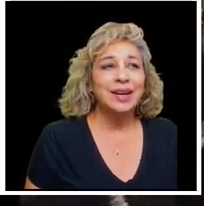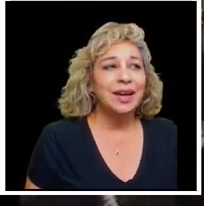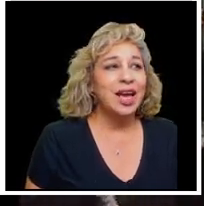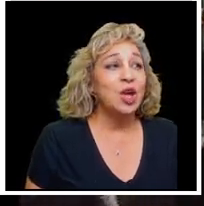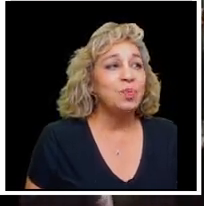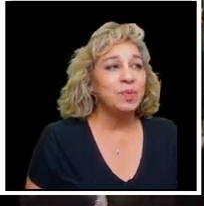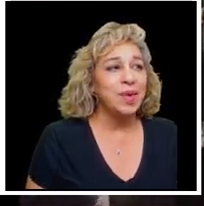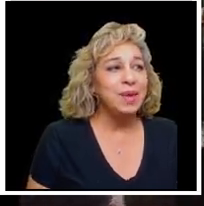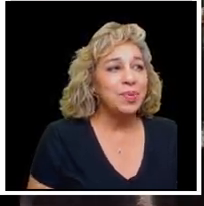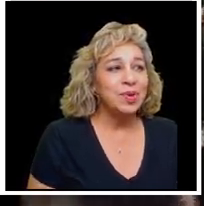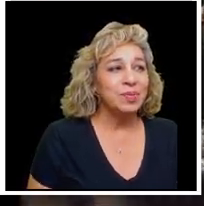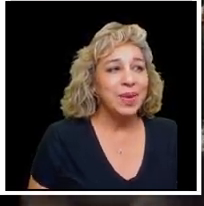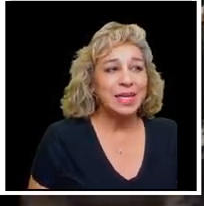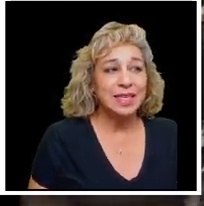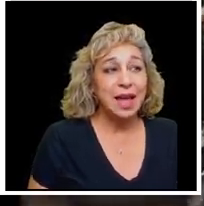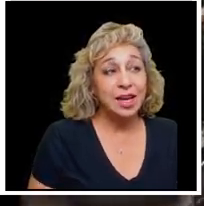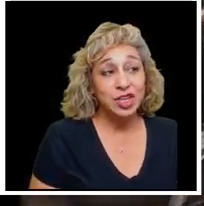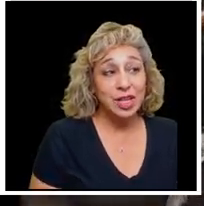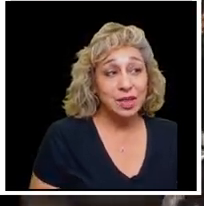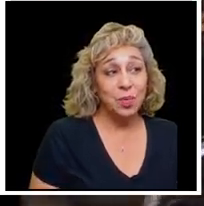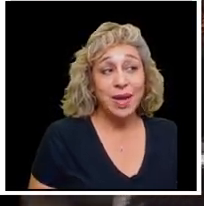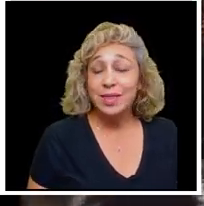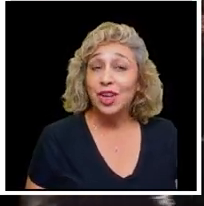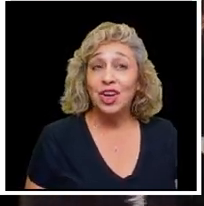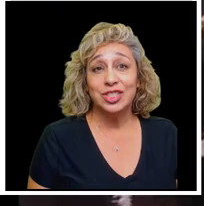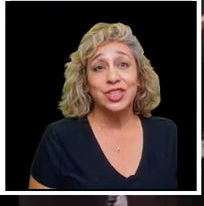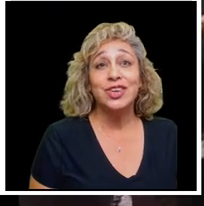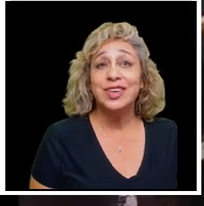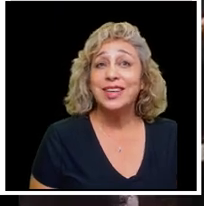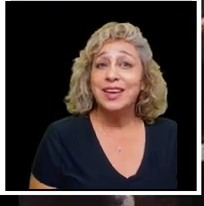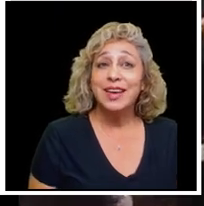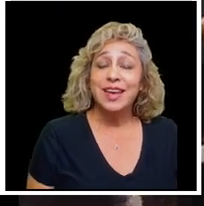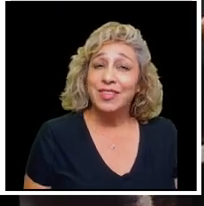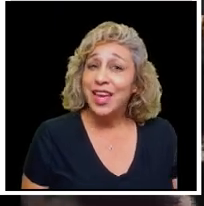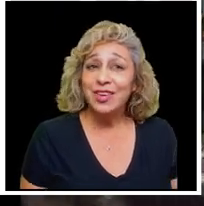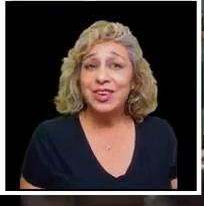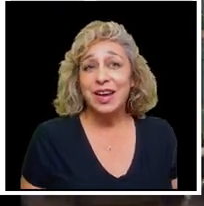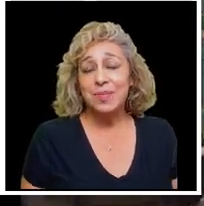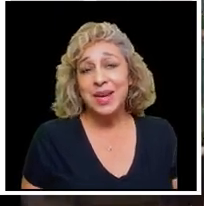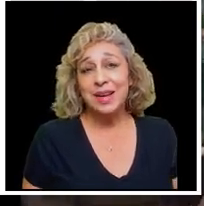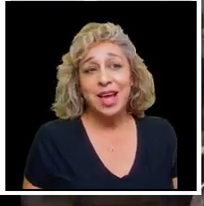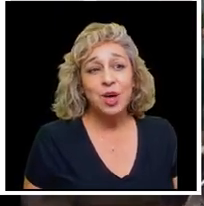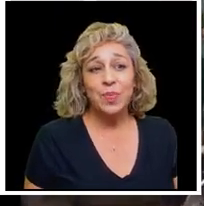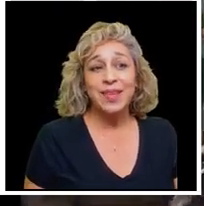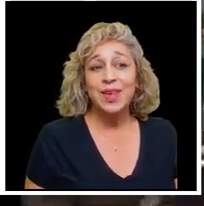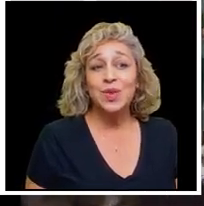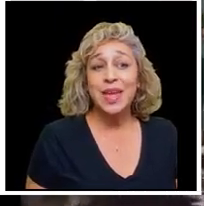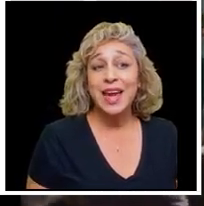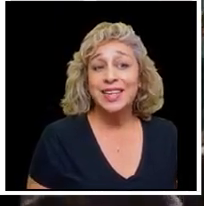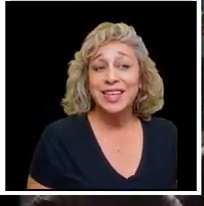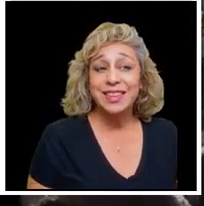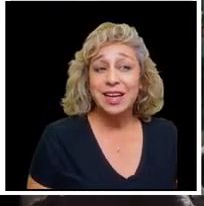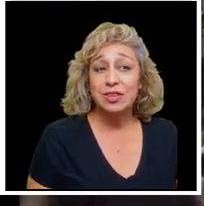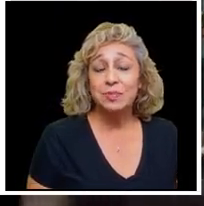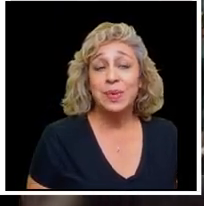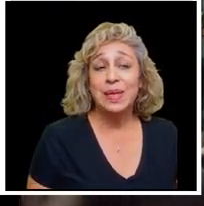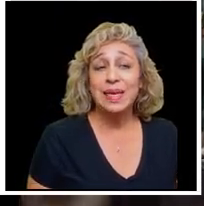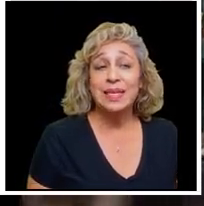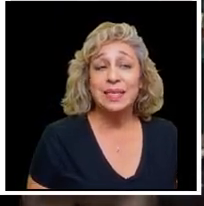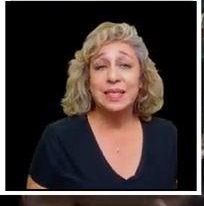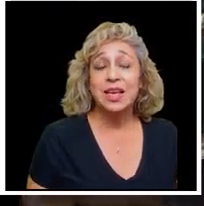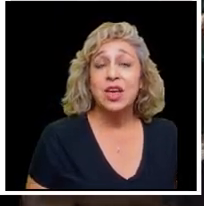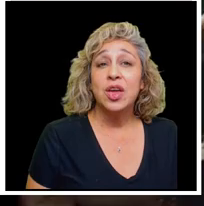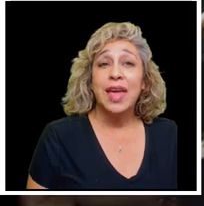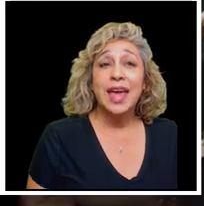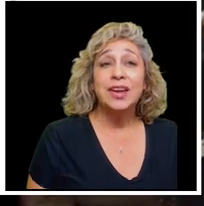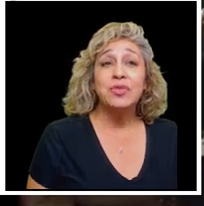help the people because they're actually the way the law stood they couldn't come in and help and they only had ten thousand police